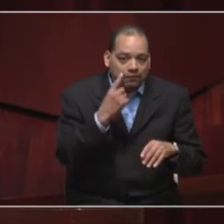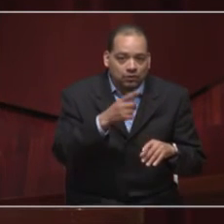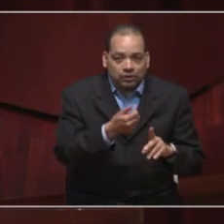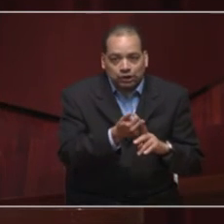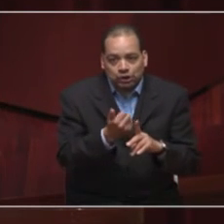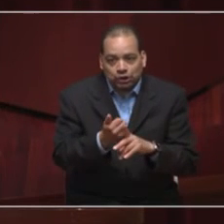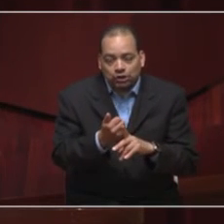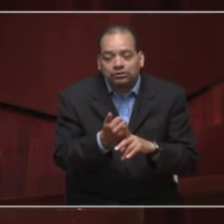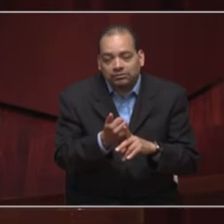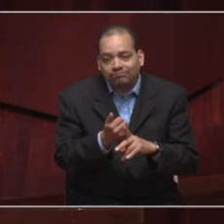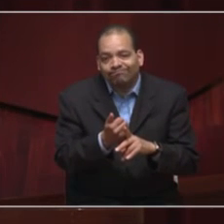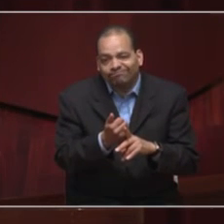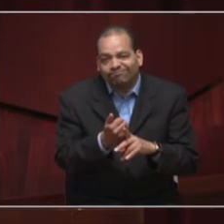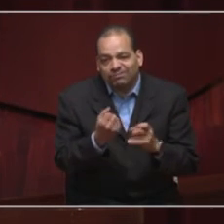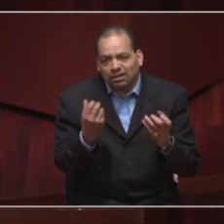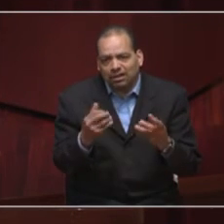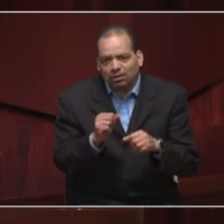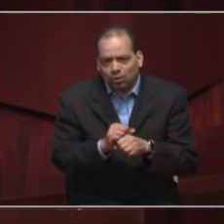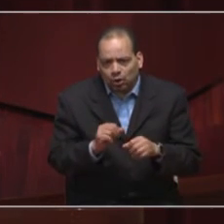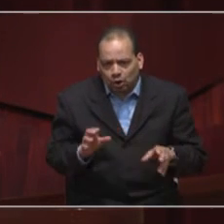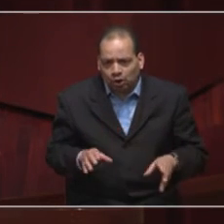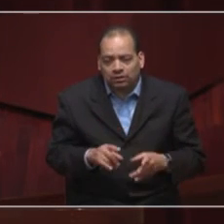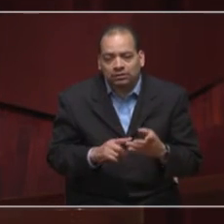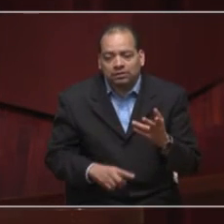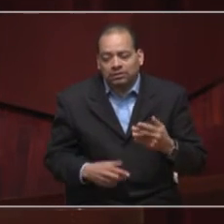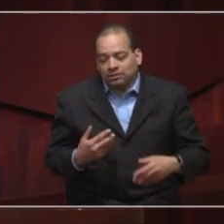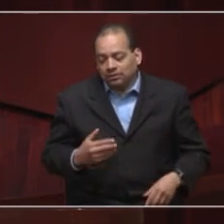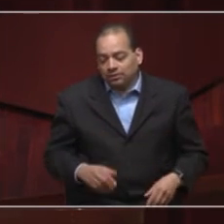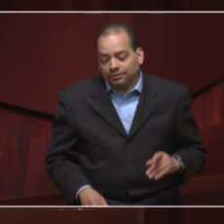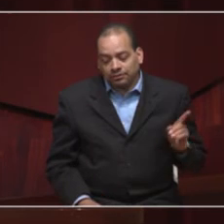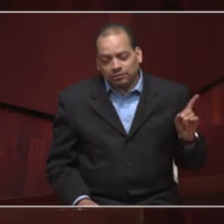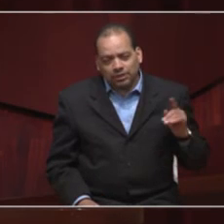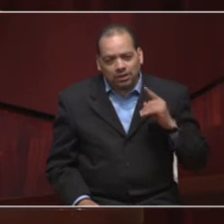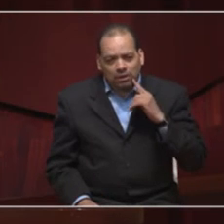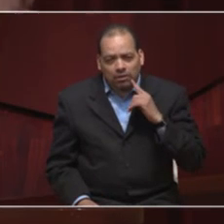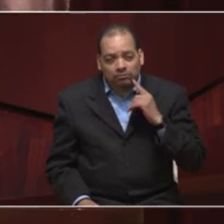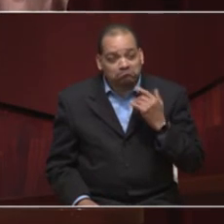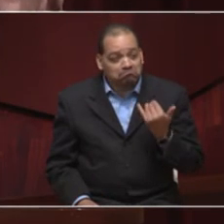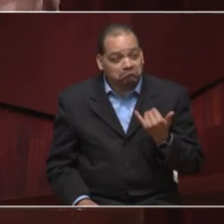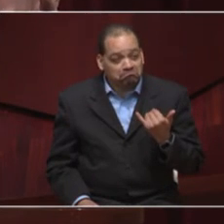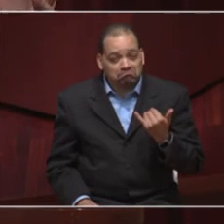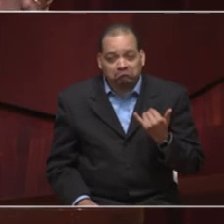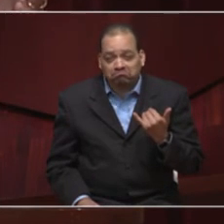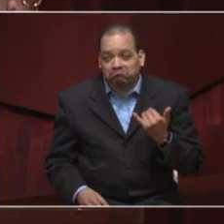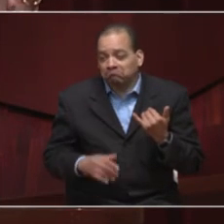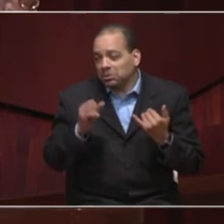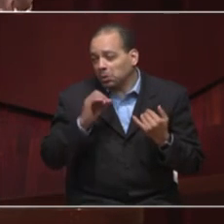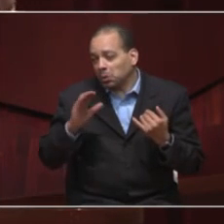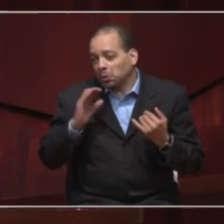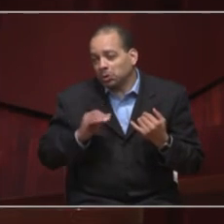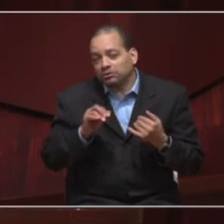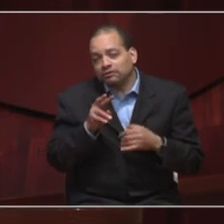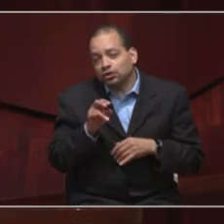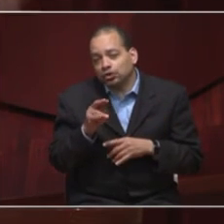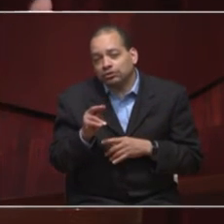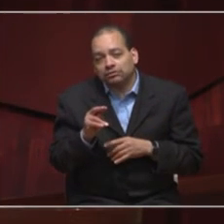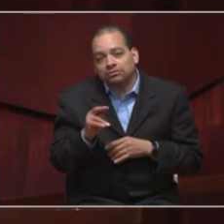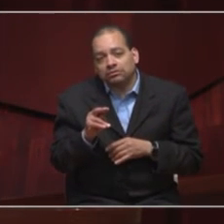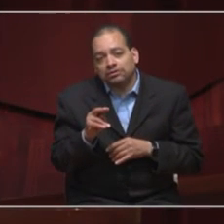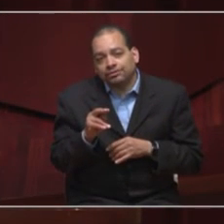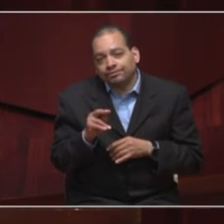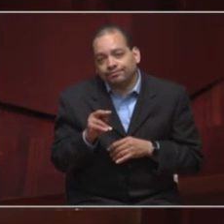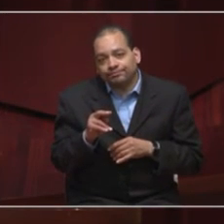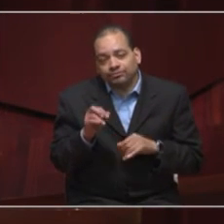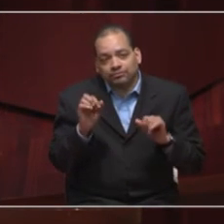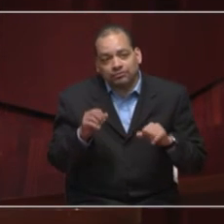this, and remember that with the current version of the portal, the older version of the portal, you had access to